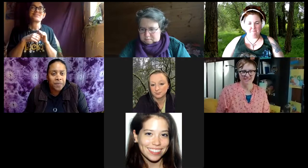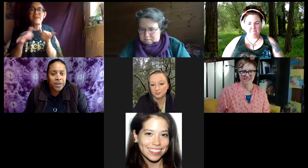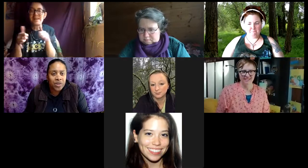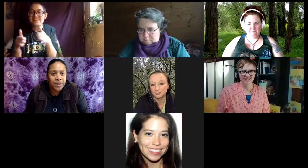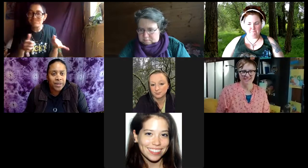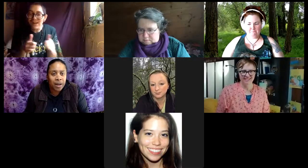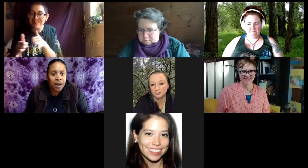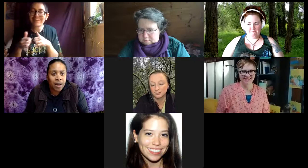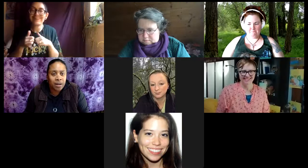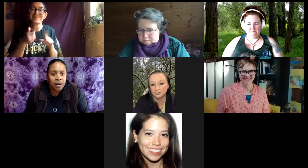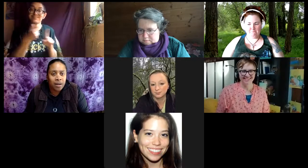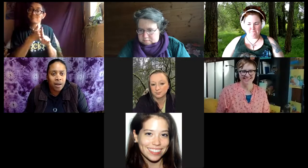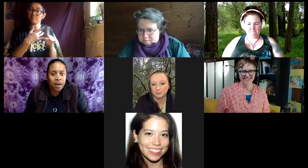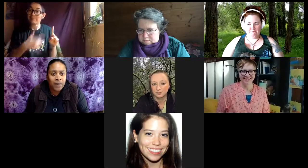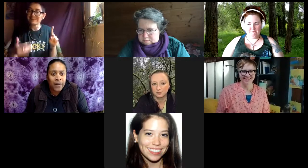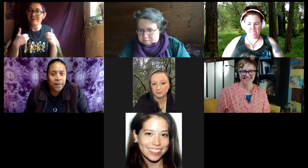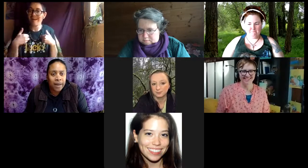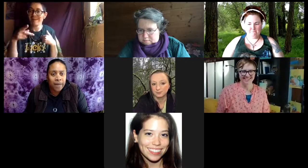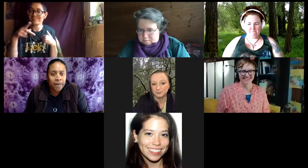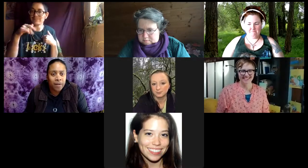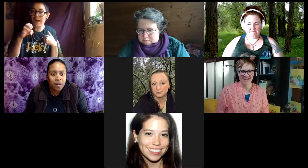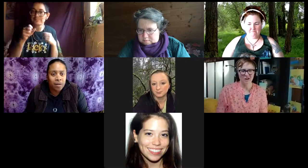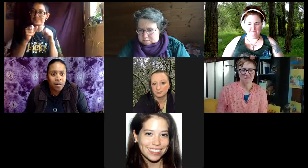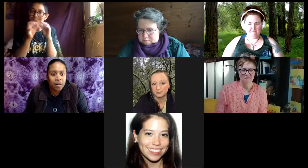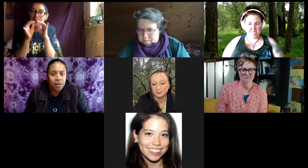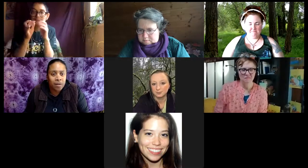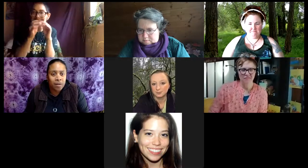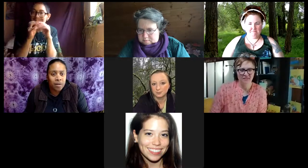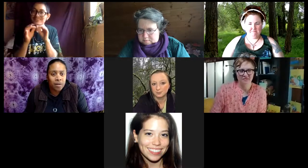on the mischievous side. He's very playful.